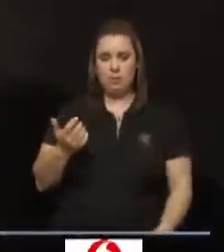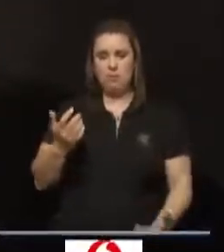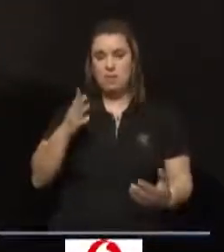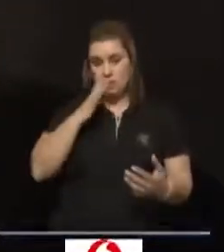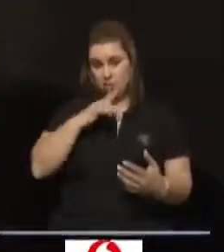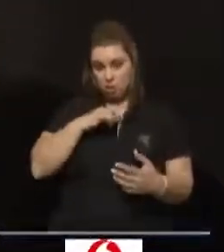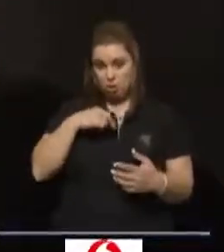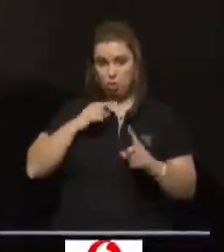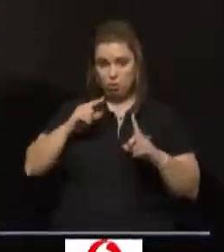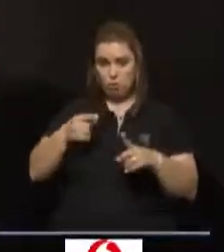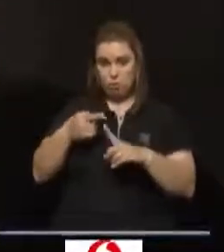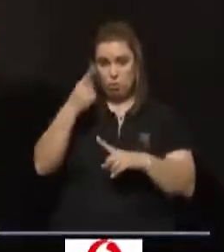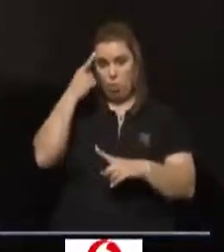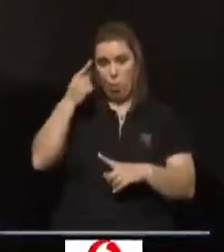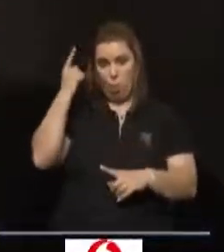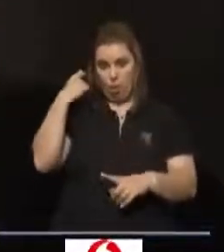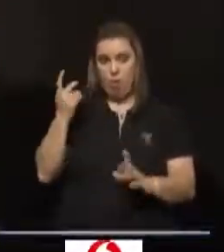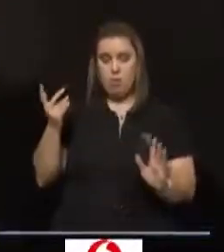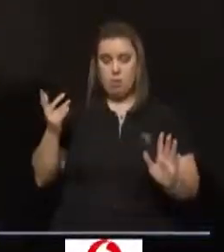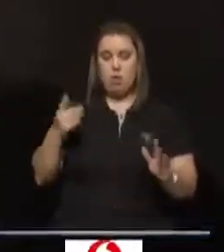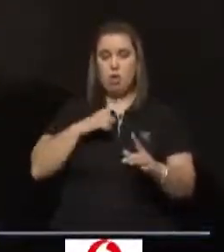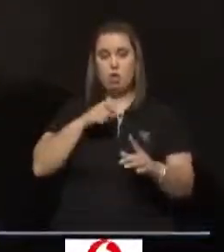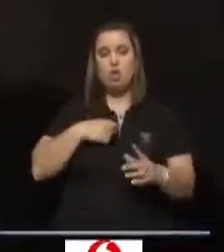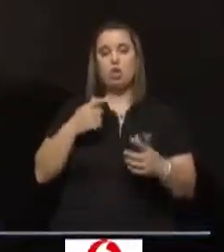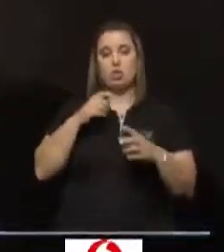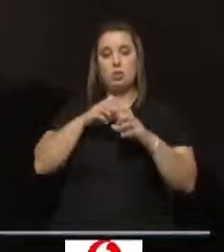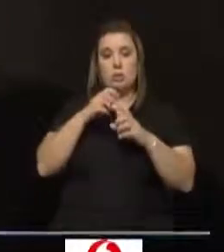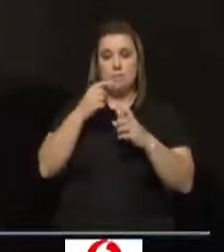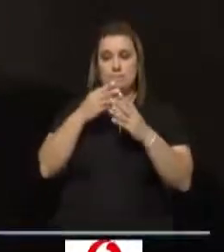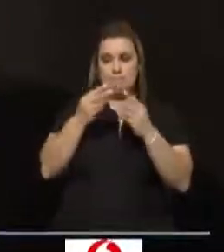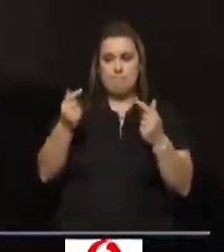But the coverage ends in